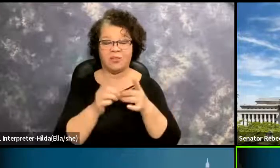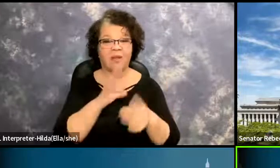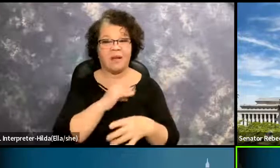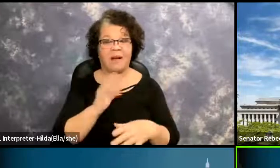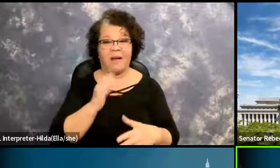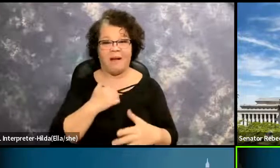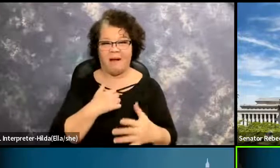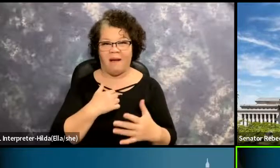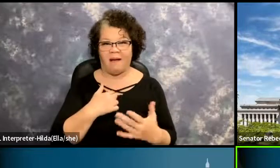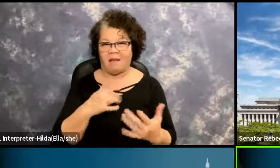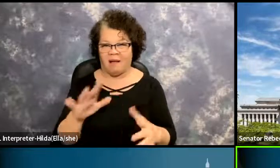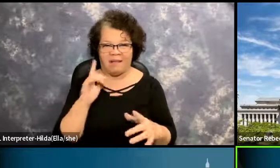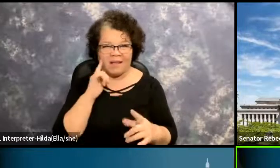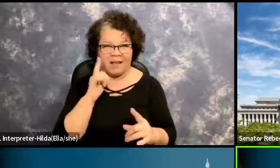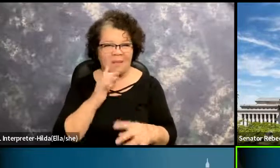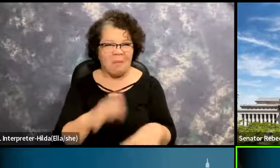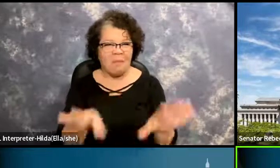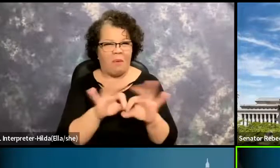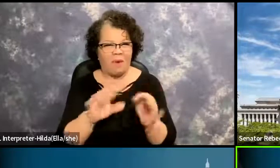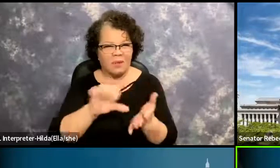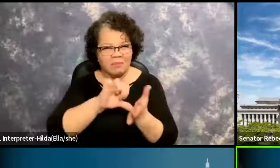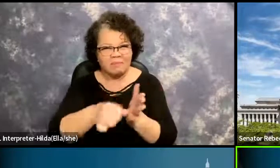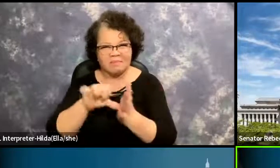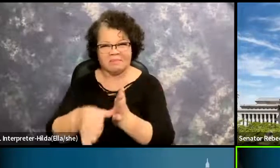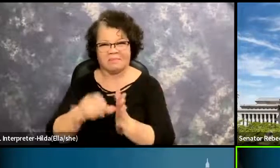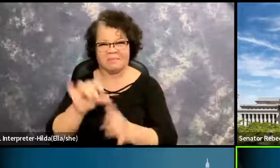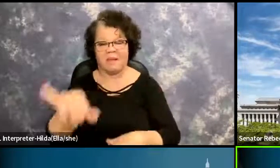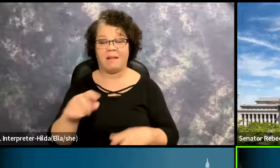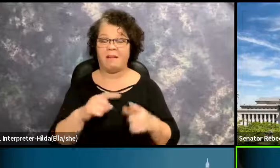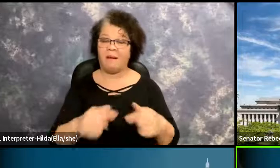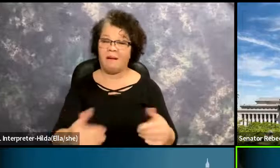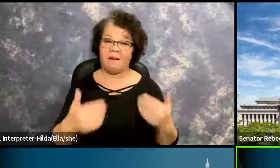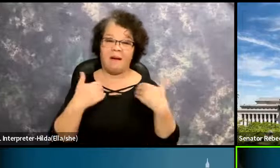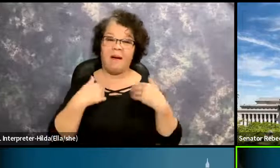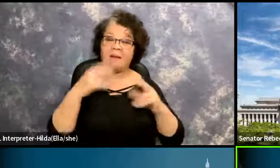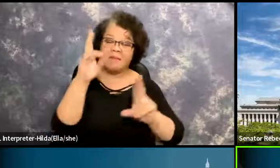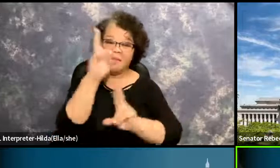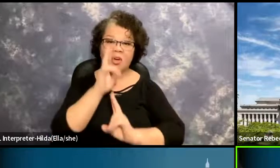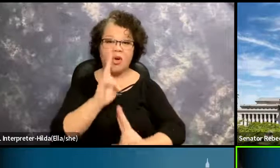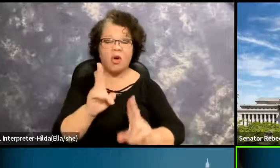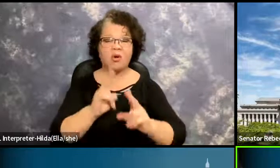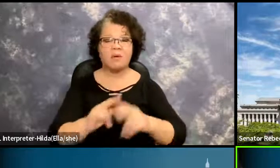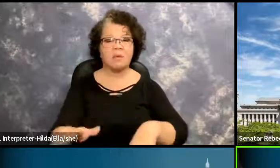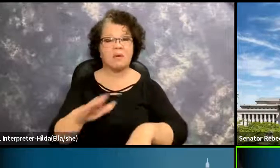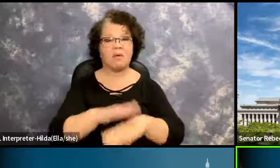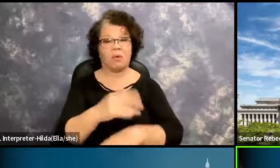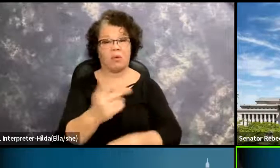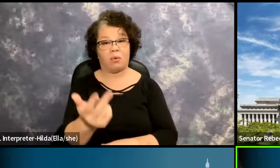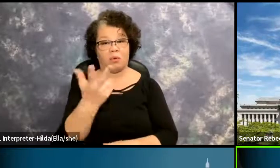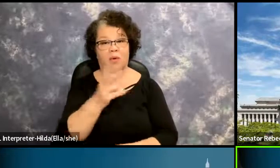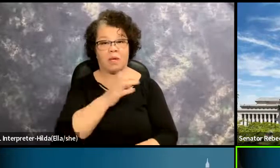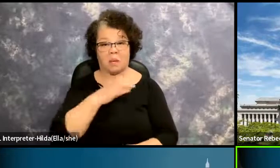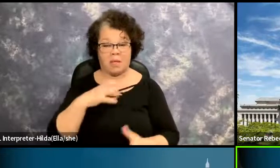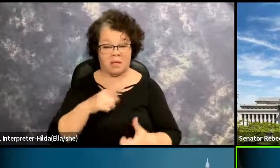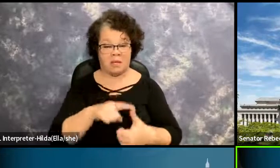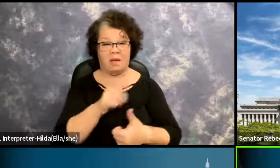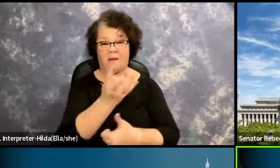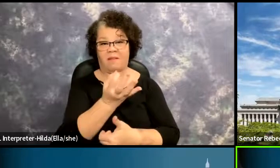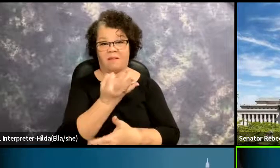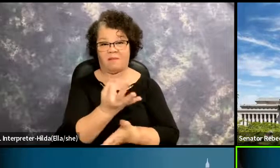the moment. I have the honor of serving on three committees: the Finance Committee, where we